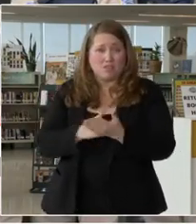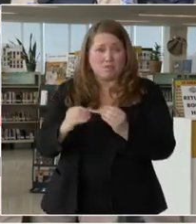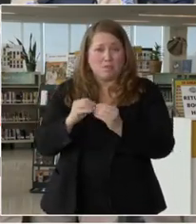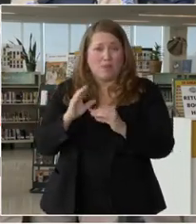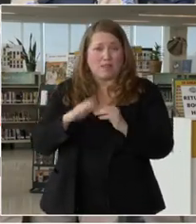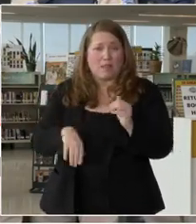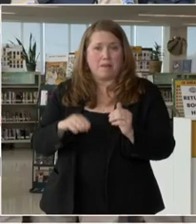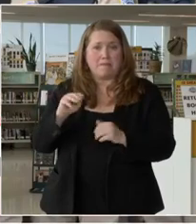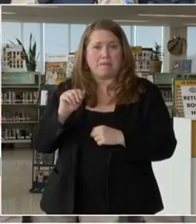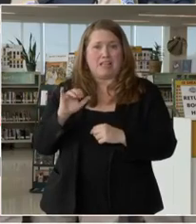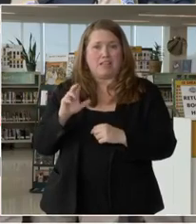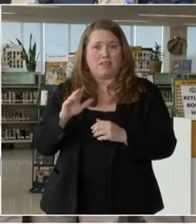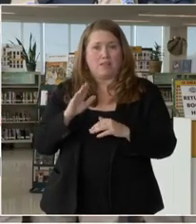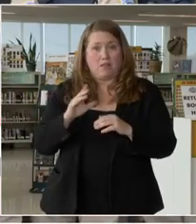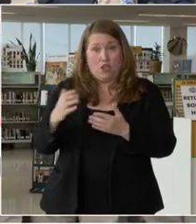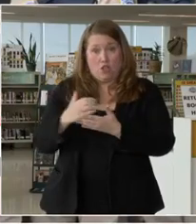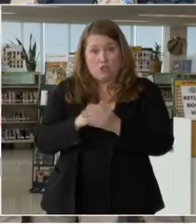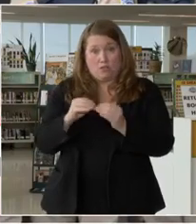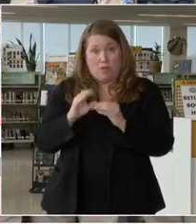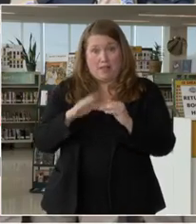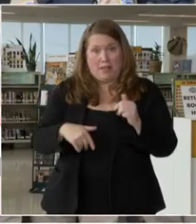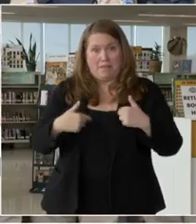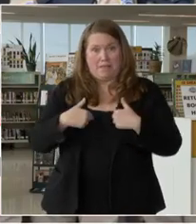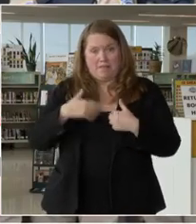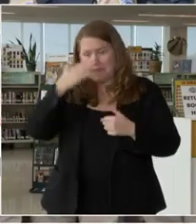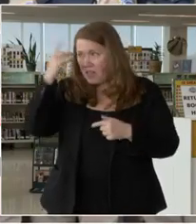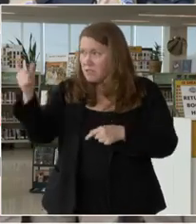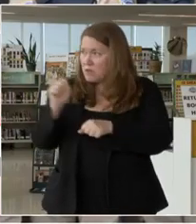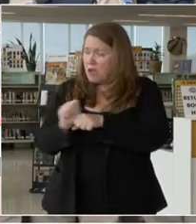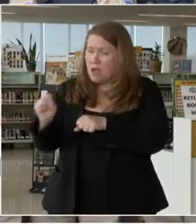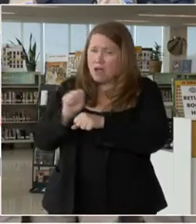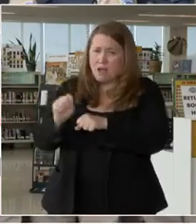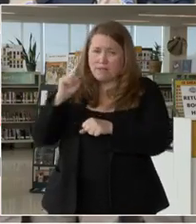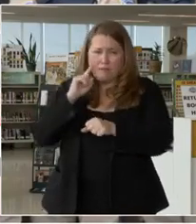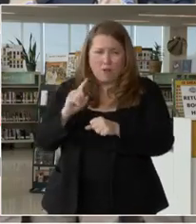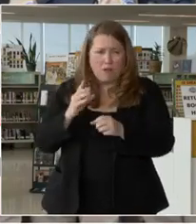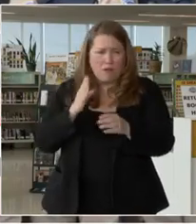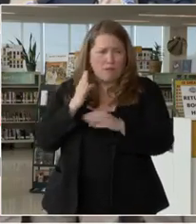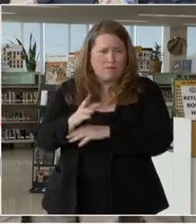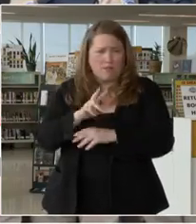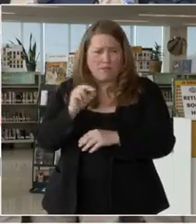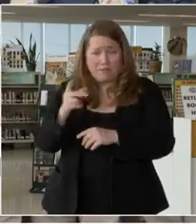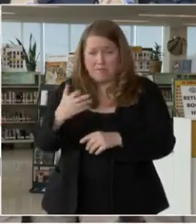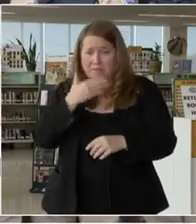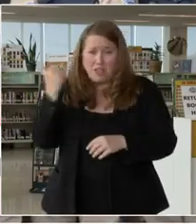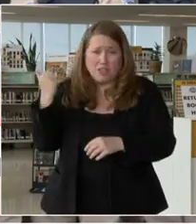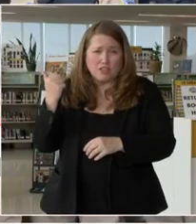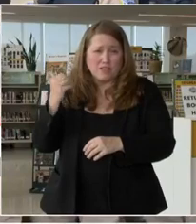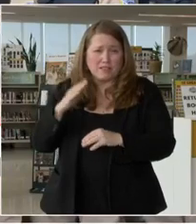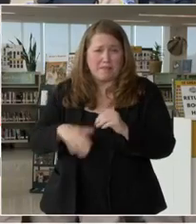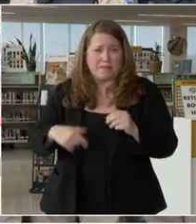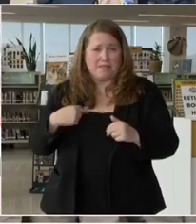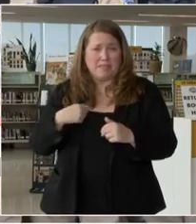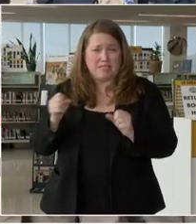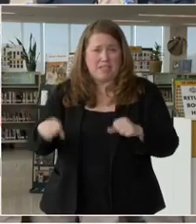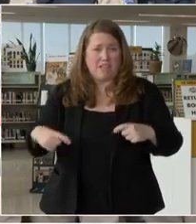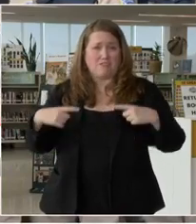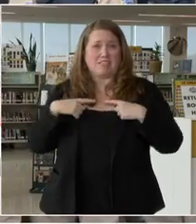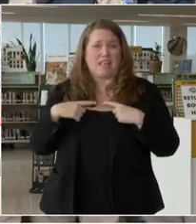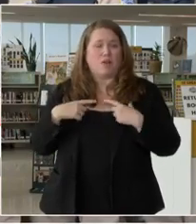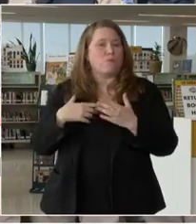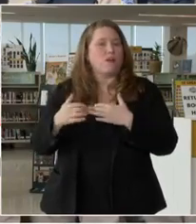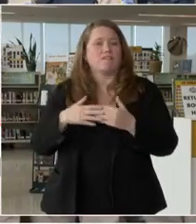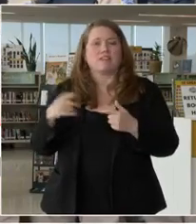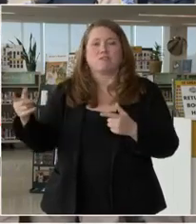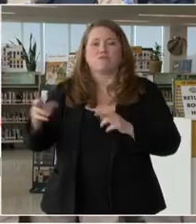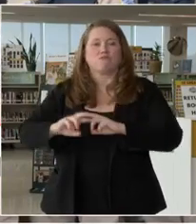mayor of Washington, D.C. because of a lot of hard work. But even better, he can retire whenever he